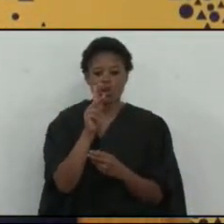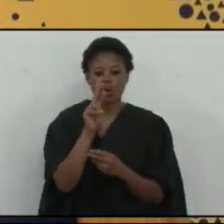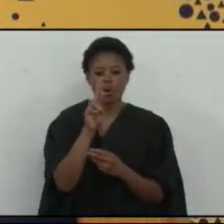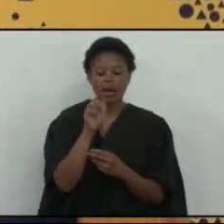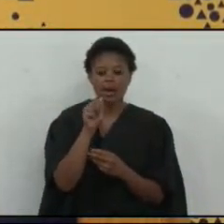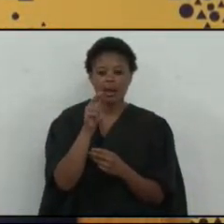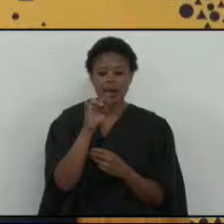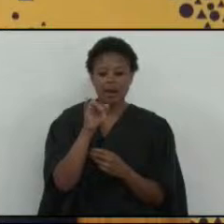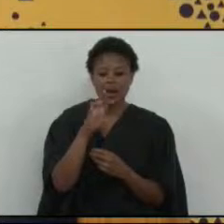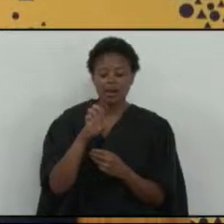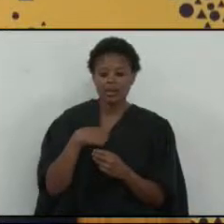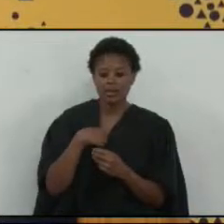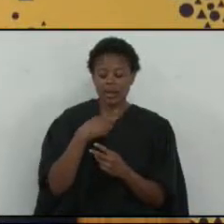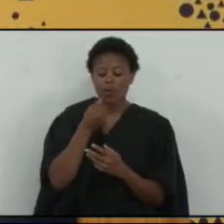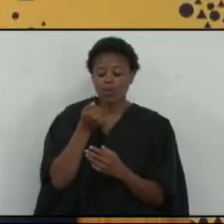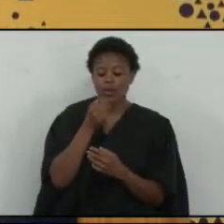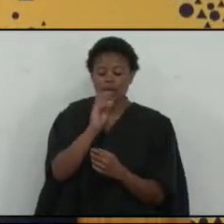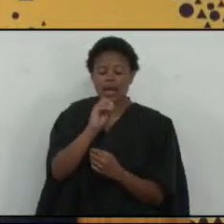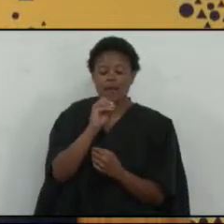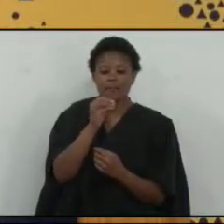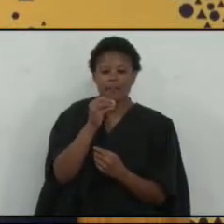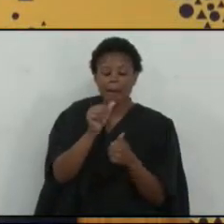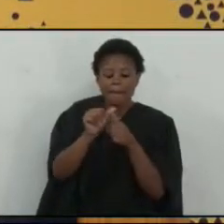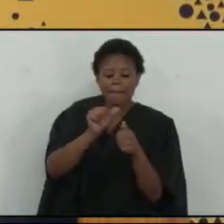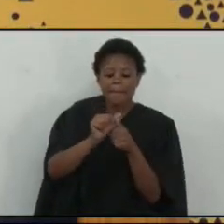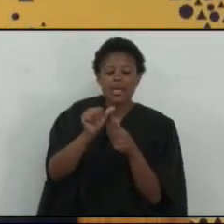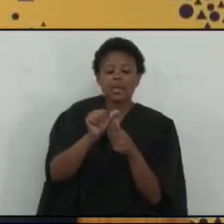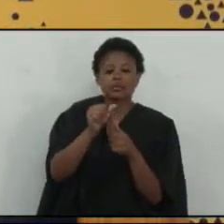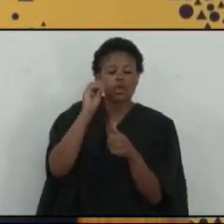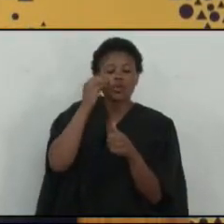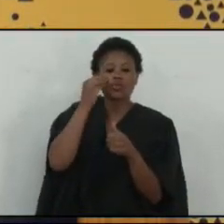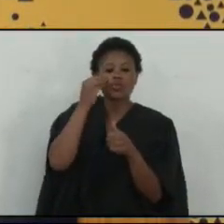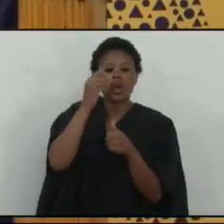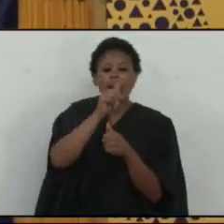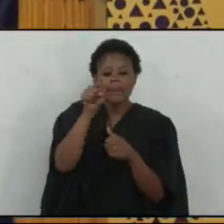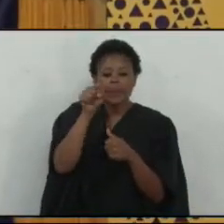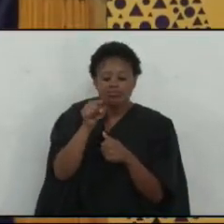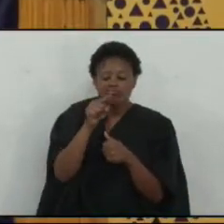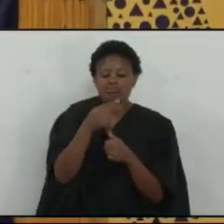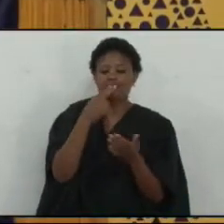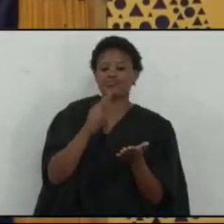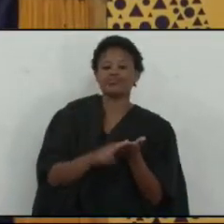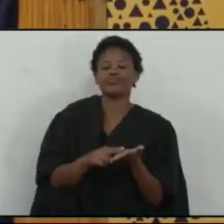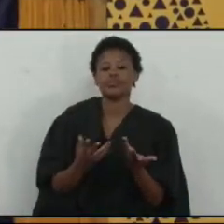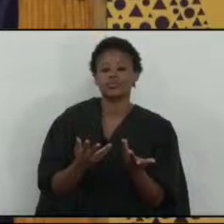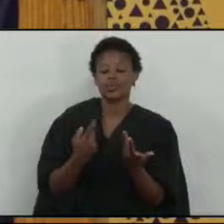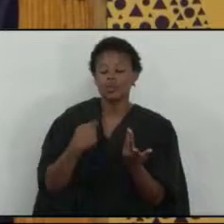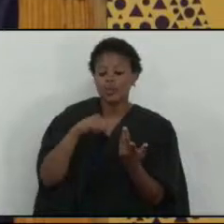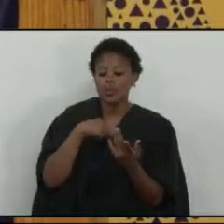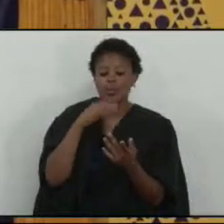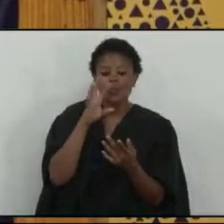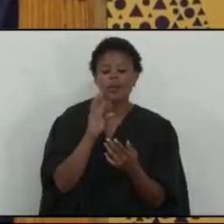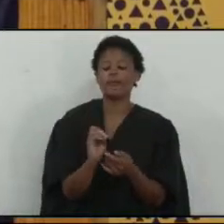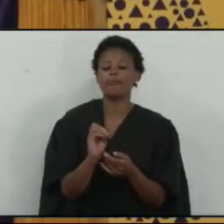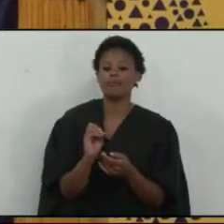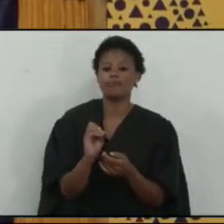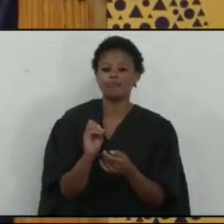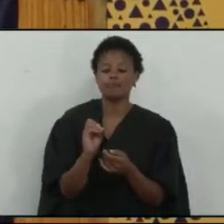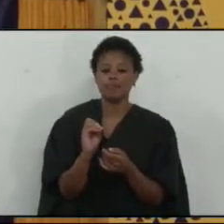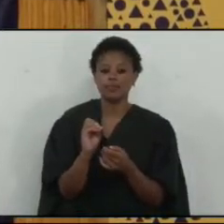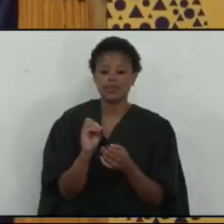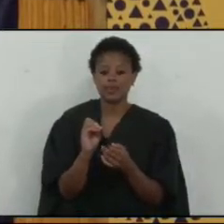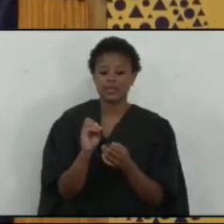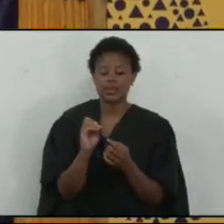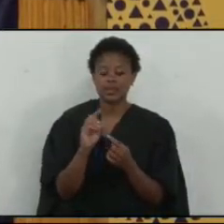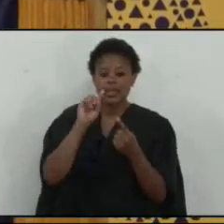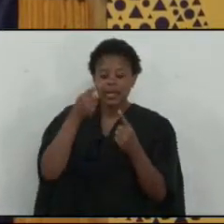I wish I had better news, but that is the reality. We are confronted with